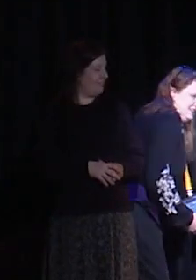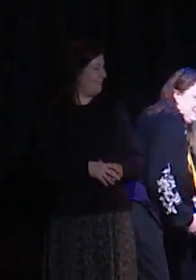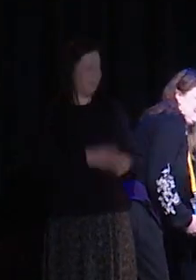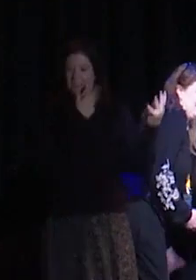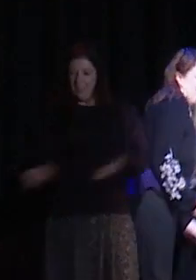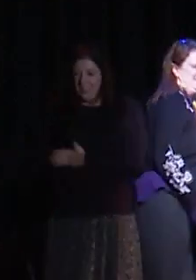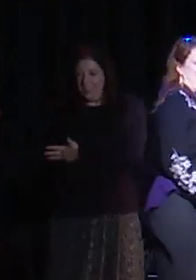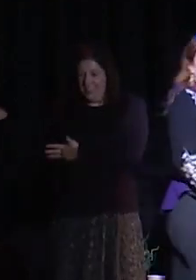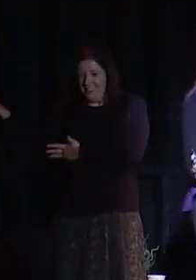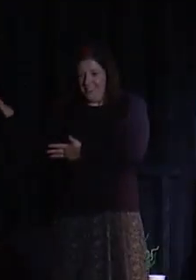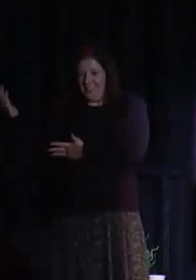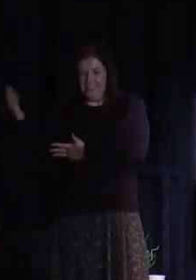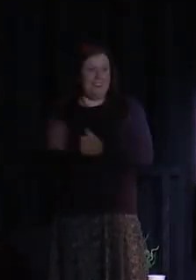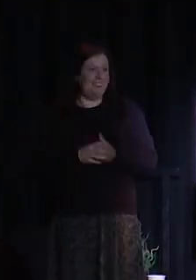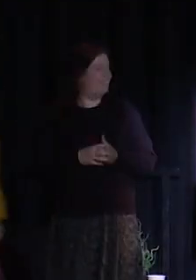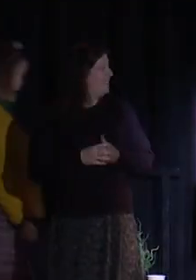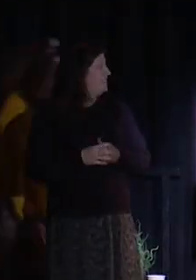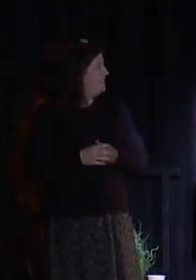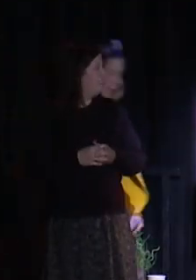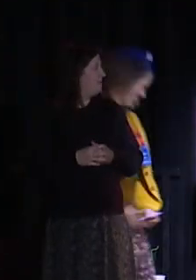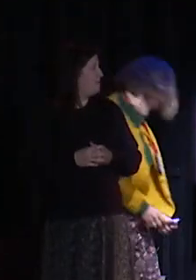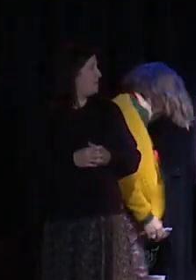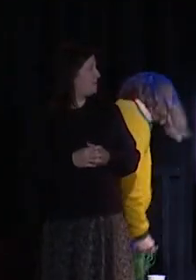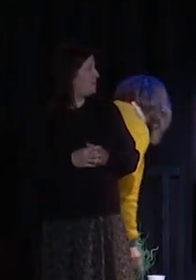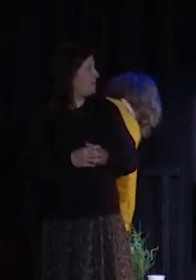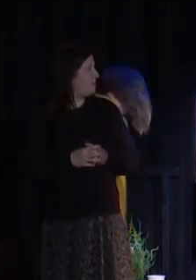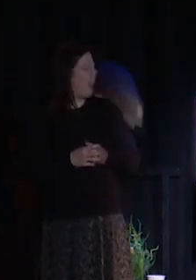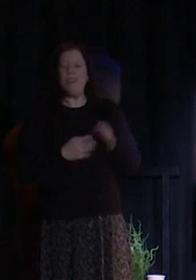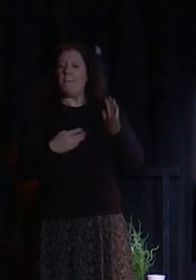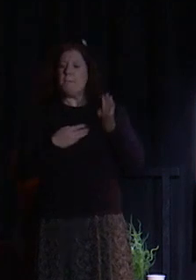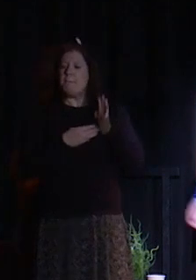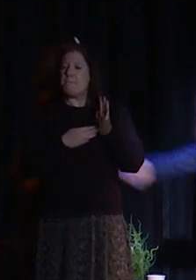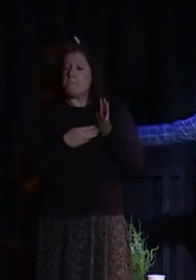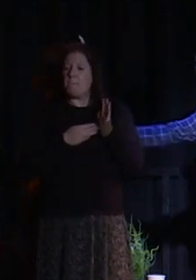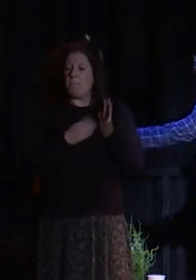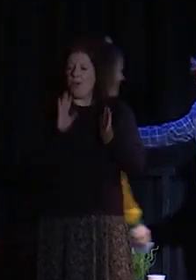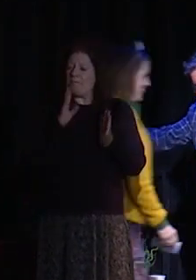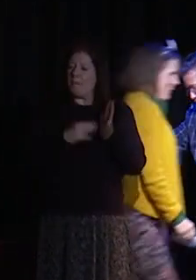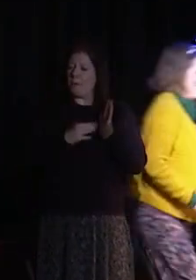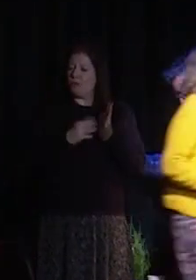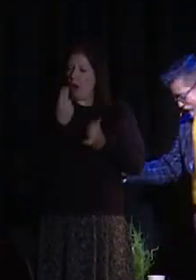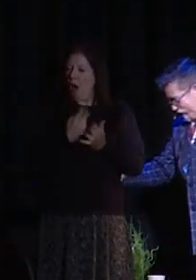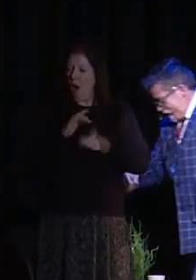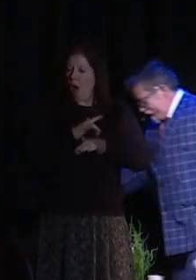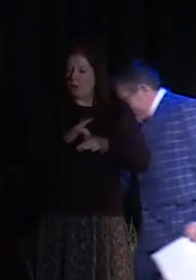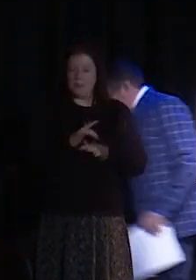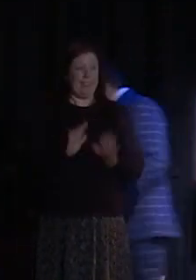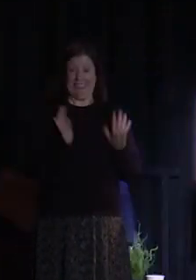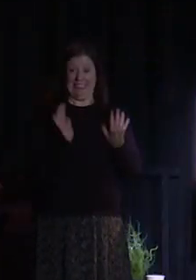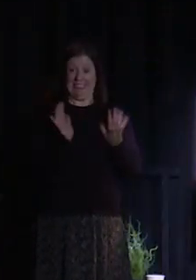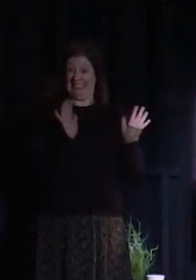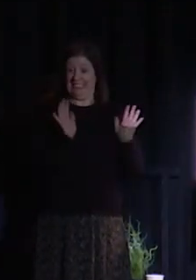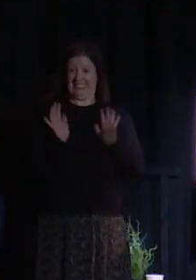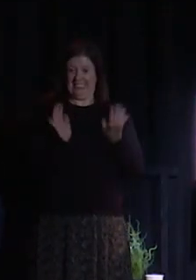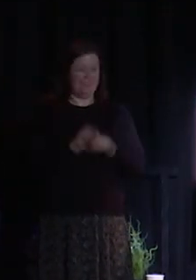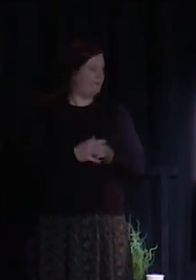Hey, please welcome Memoration Arts. Yay! Click that one. Yeah. Okay. Come on. Thank you.